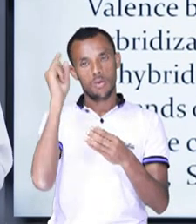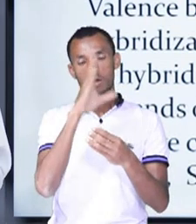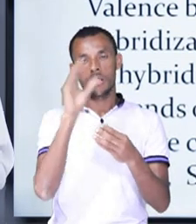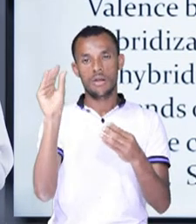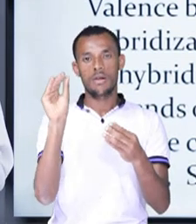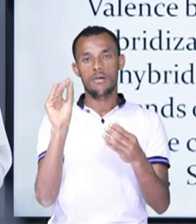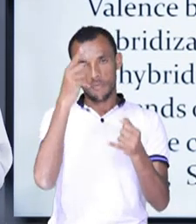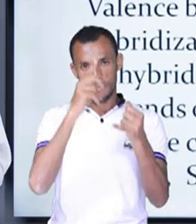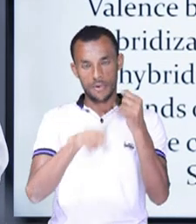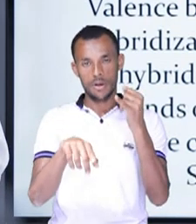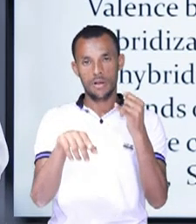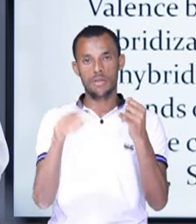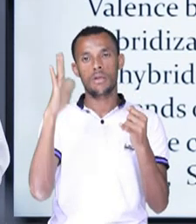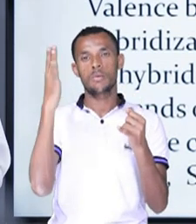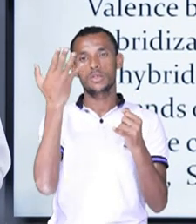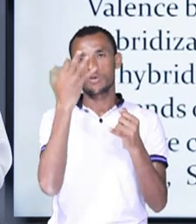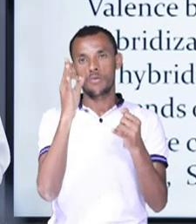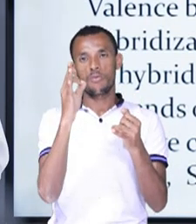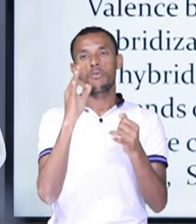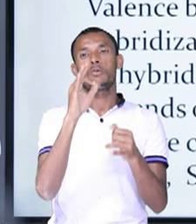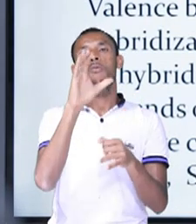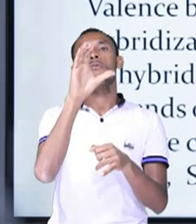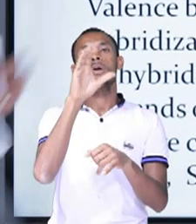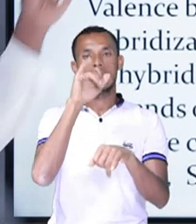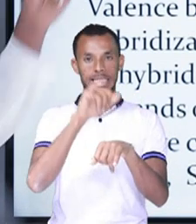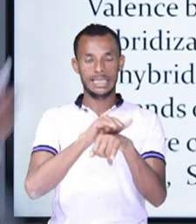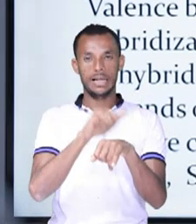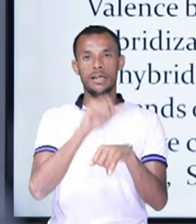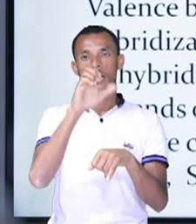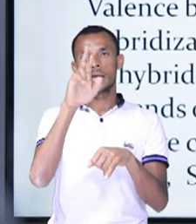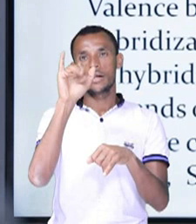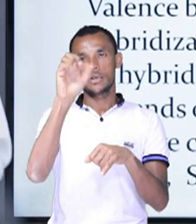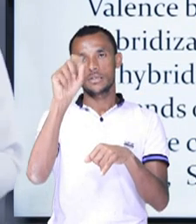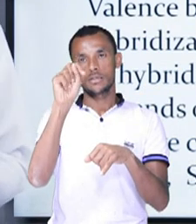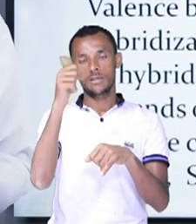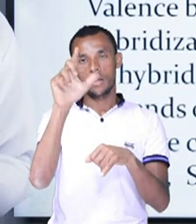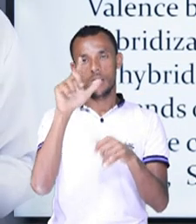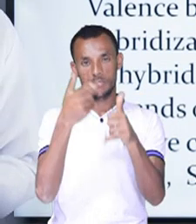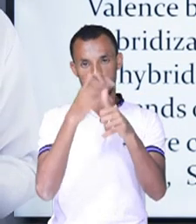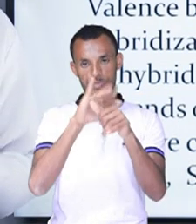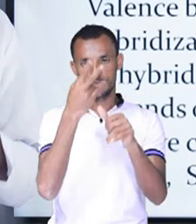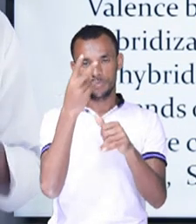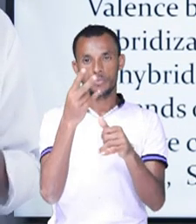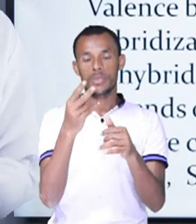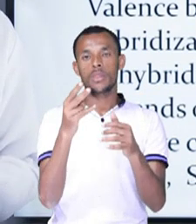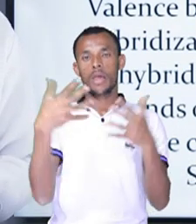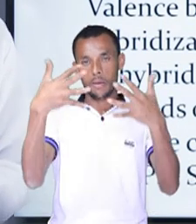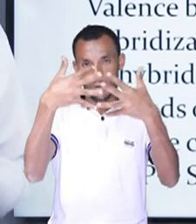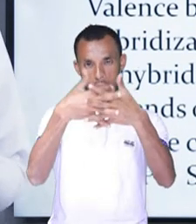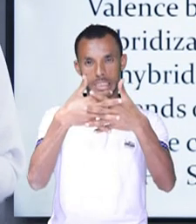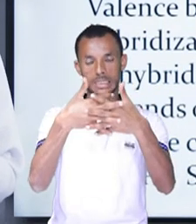and finally types of crystal okay let's start hybridization